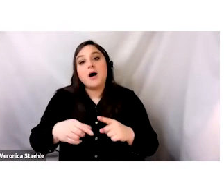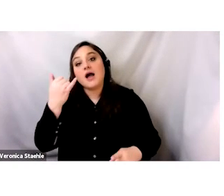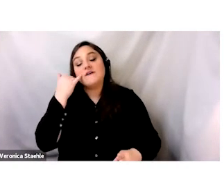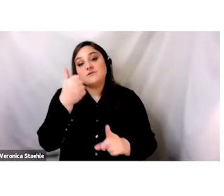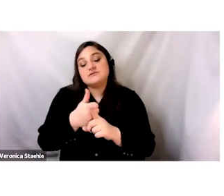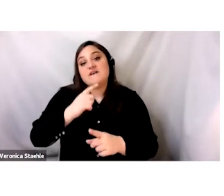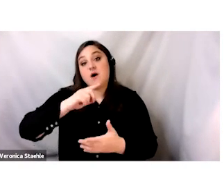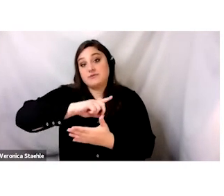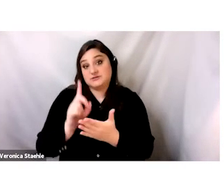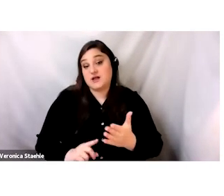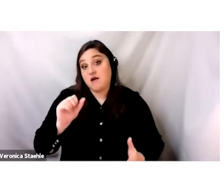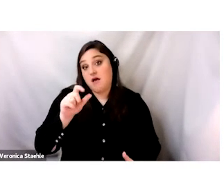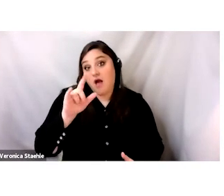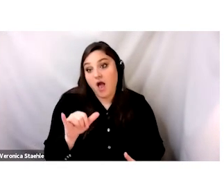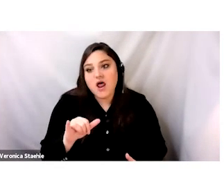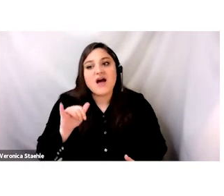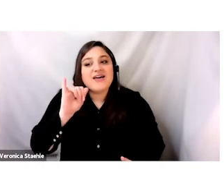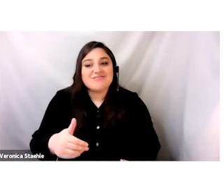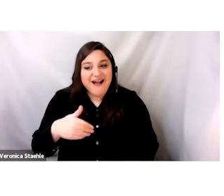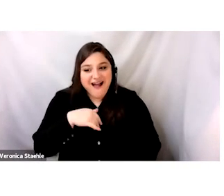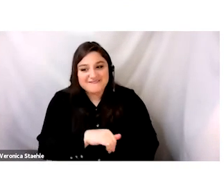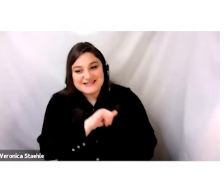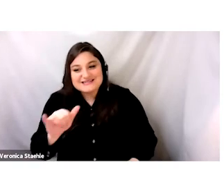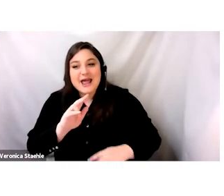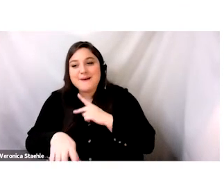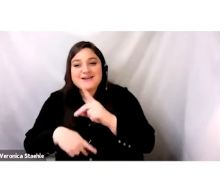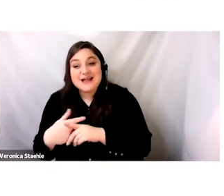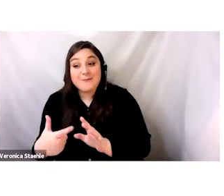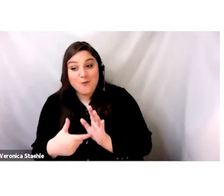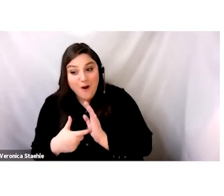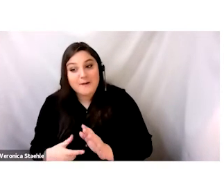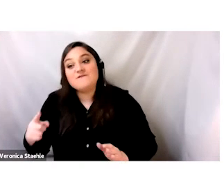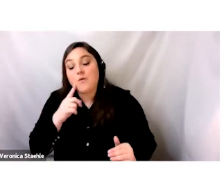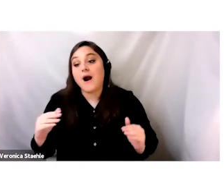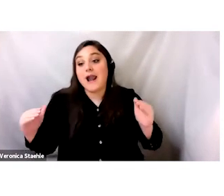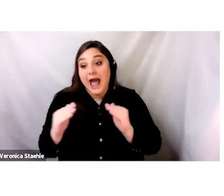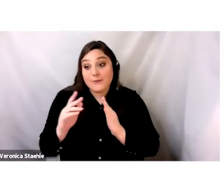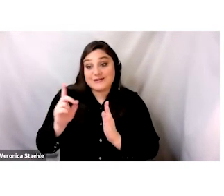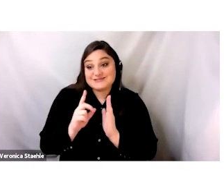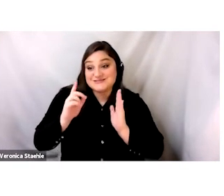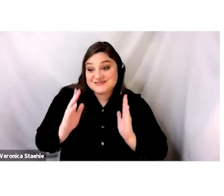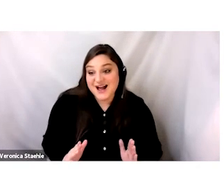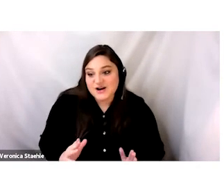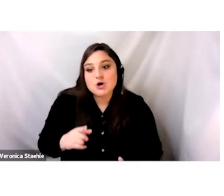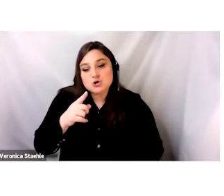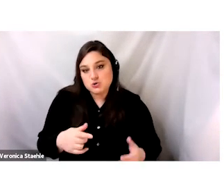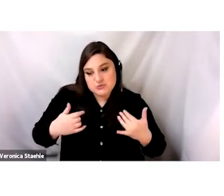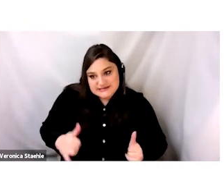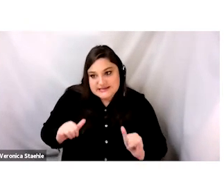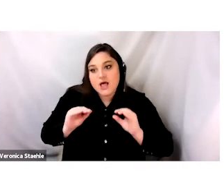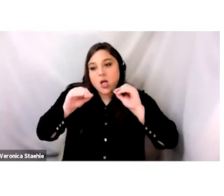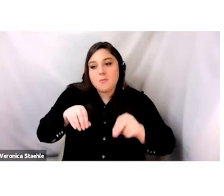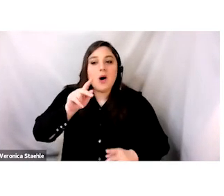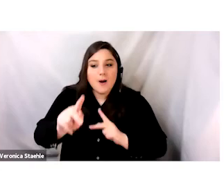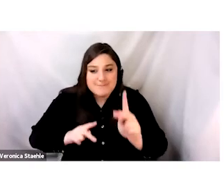has a very similar requirement as an equity designer. Like, you're still putting people, racial and ethnic